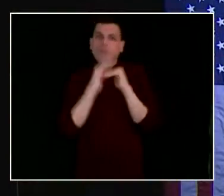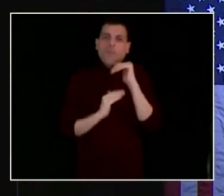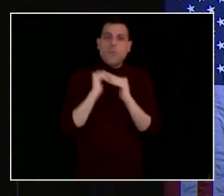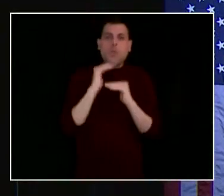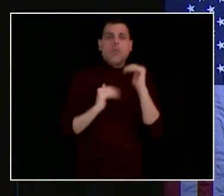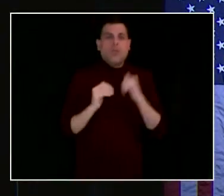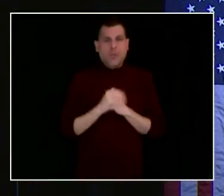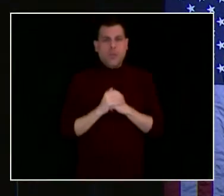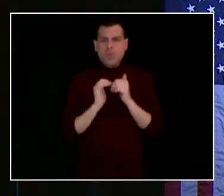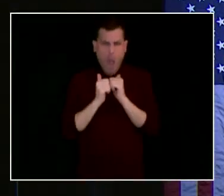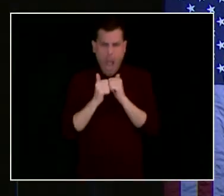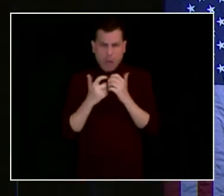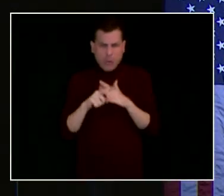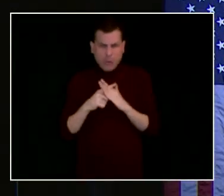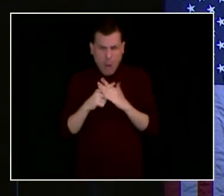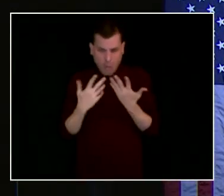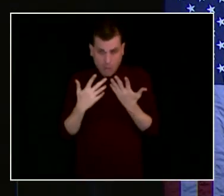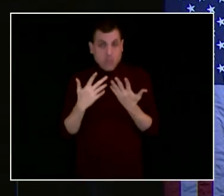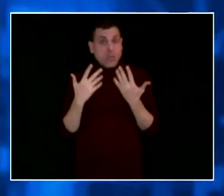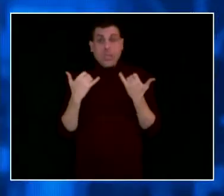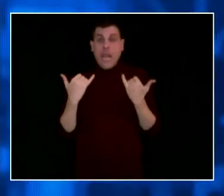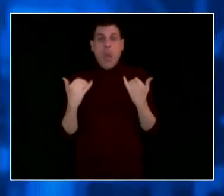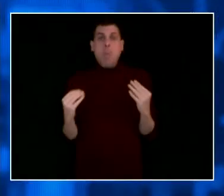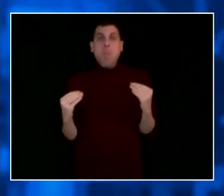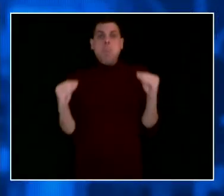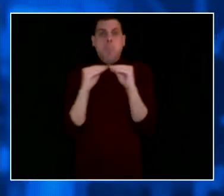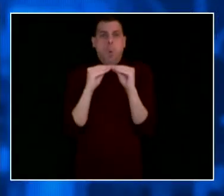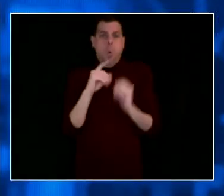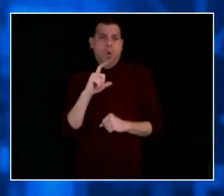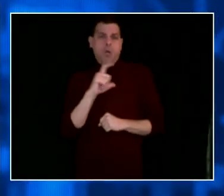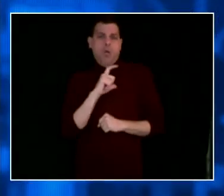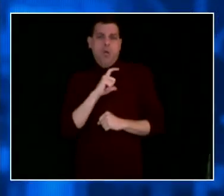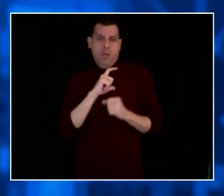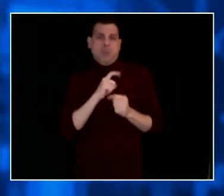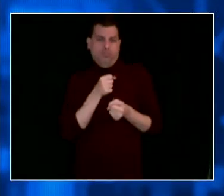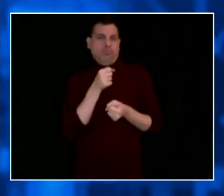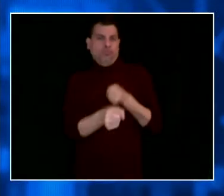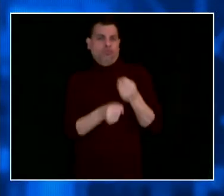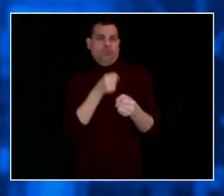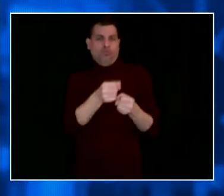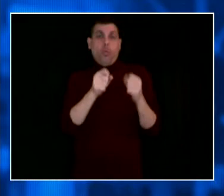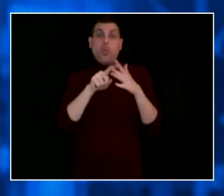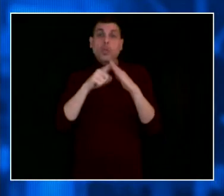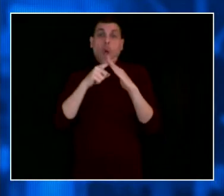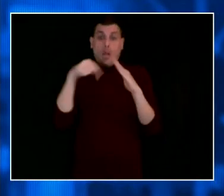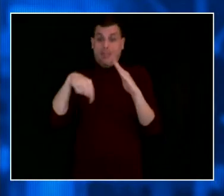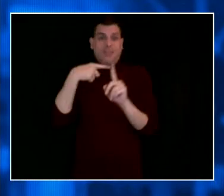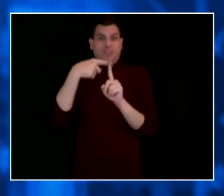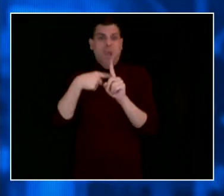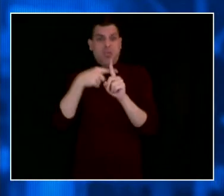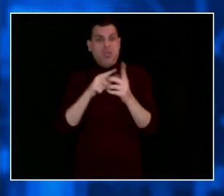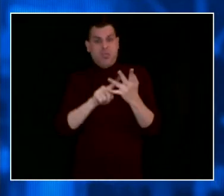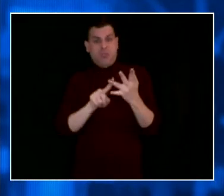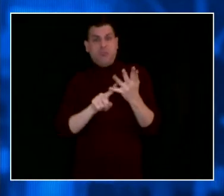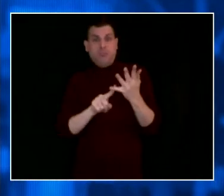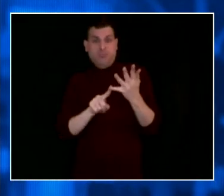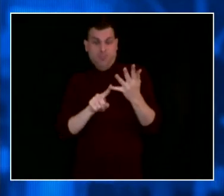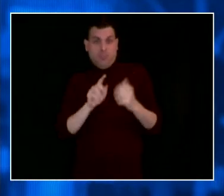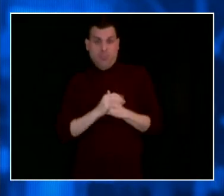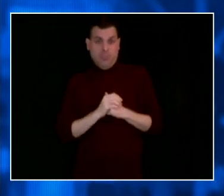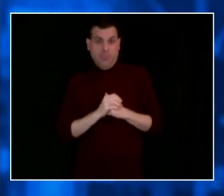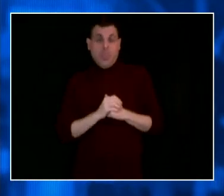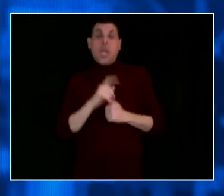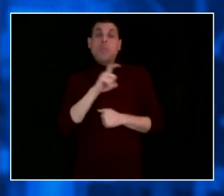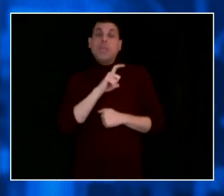adding hundreds of new police officers into our subway system later this month and getting our officers out on patrol